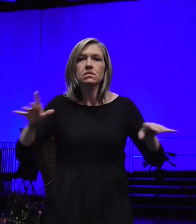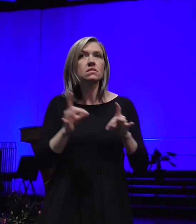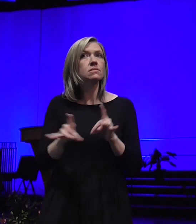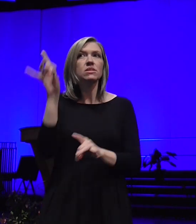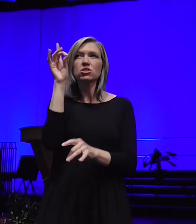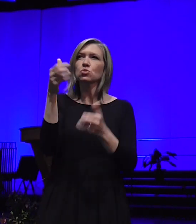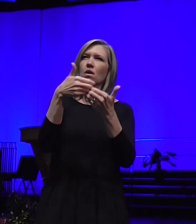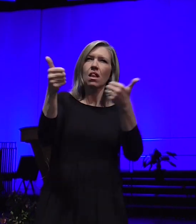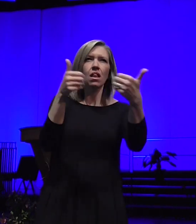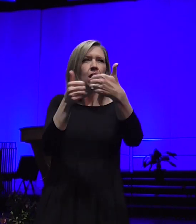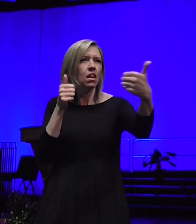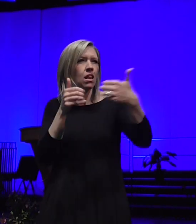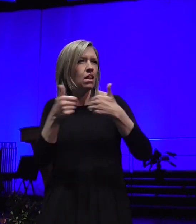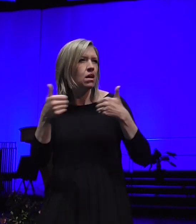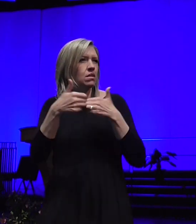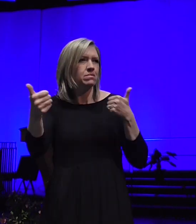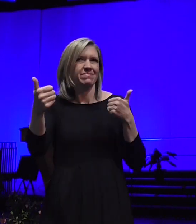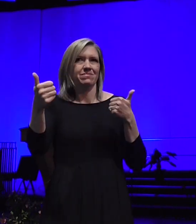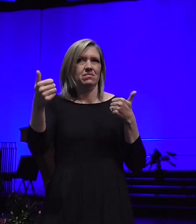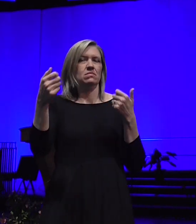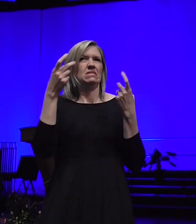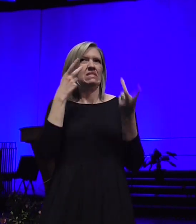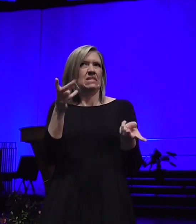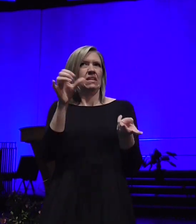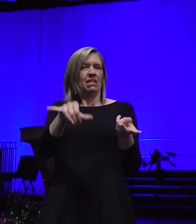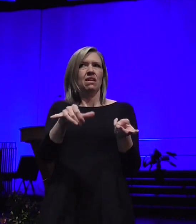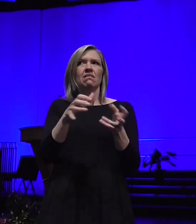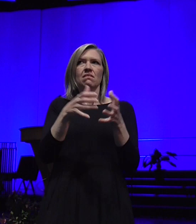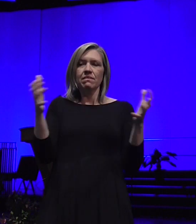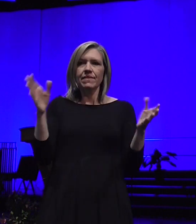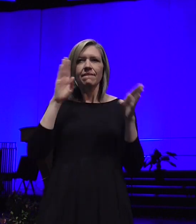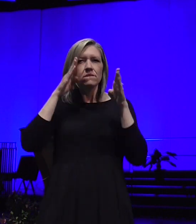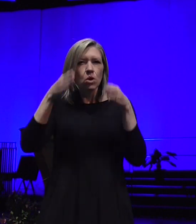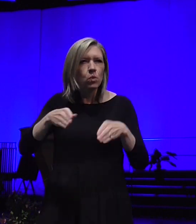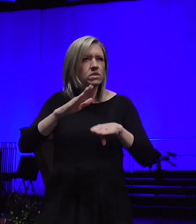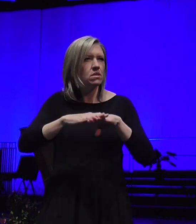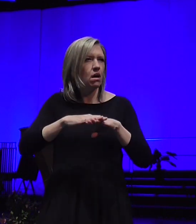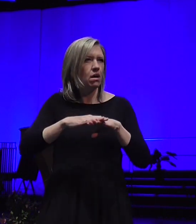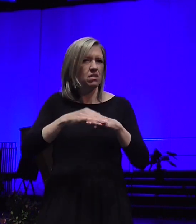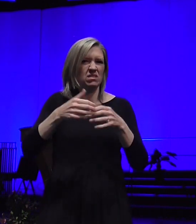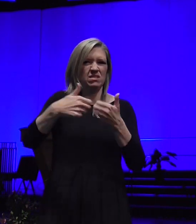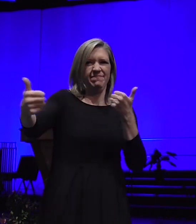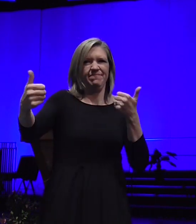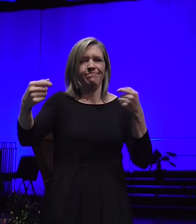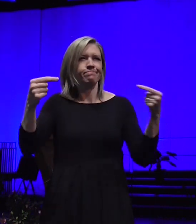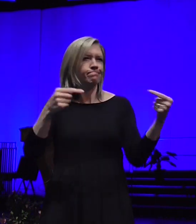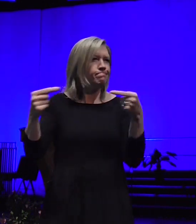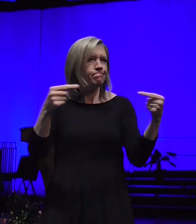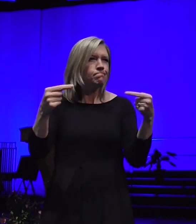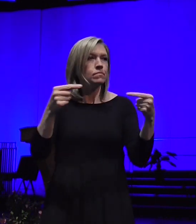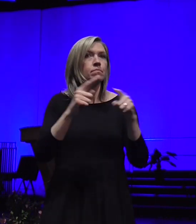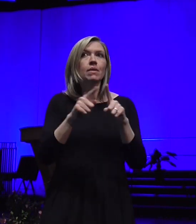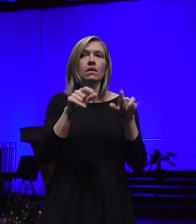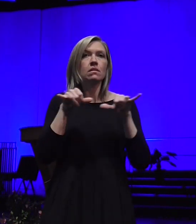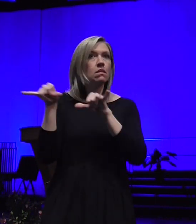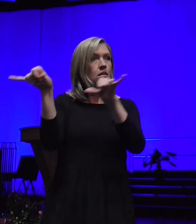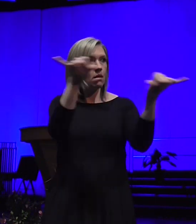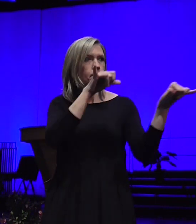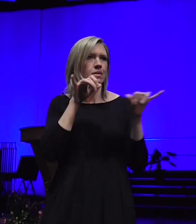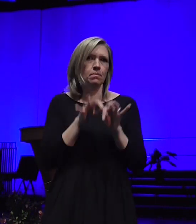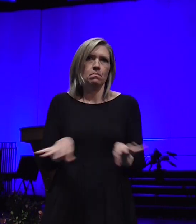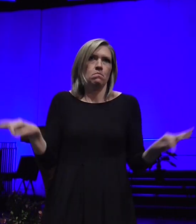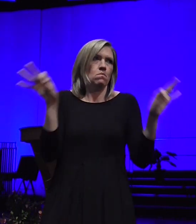spiritually. We have so much focus on our divisions, and yet there are important things that we have in common.